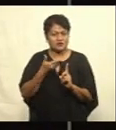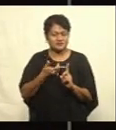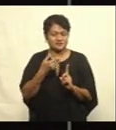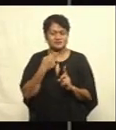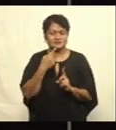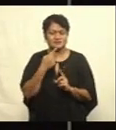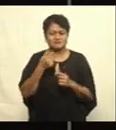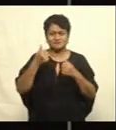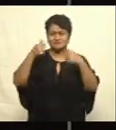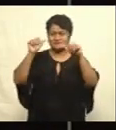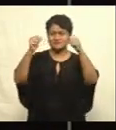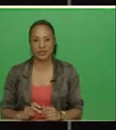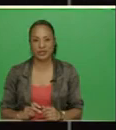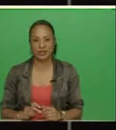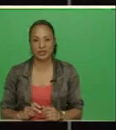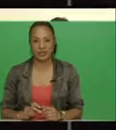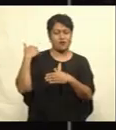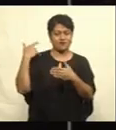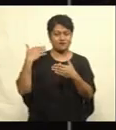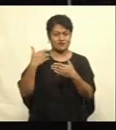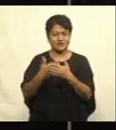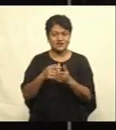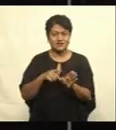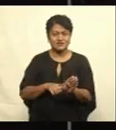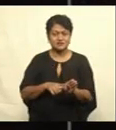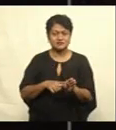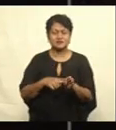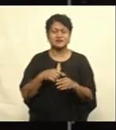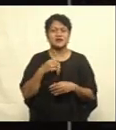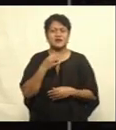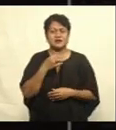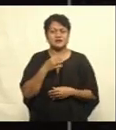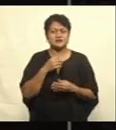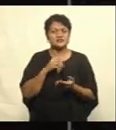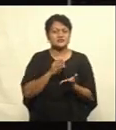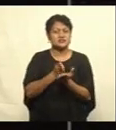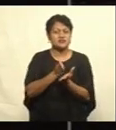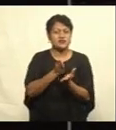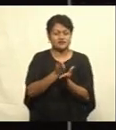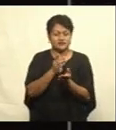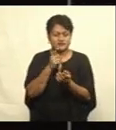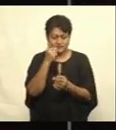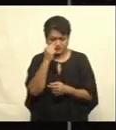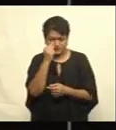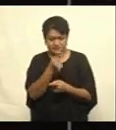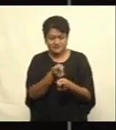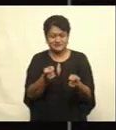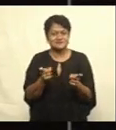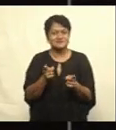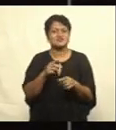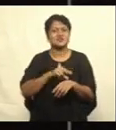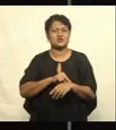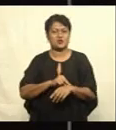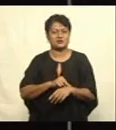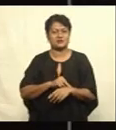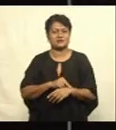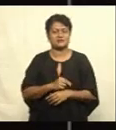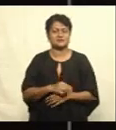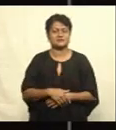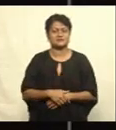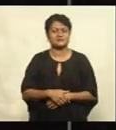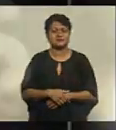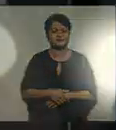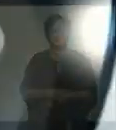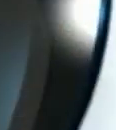over the years, pledging her service to the country and serving Fijians as a doctor. Kritika Kumar reports with this